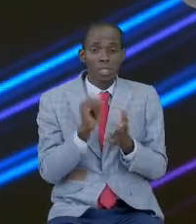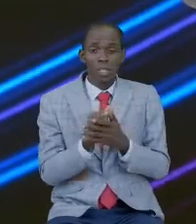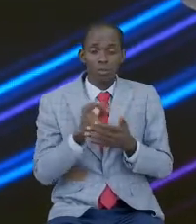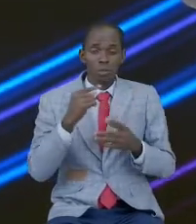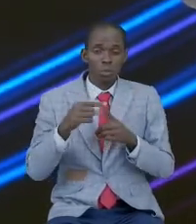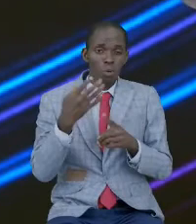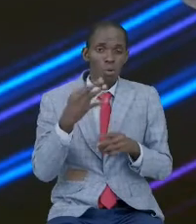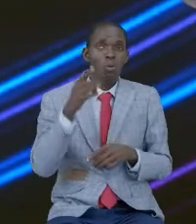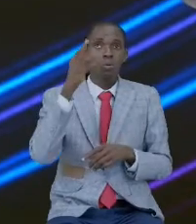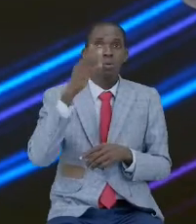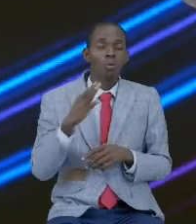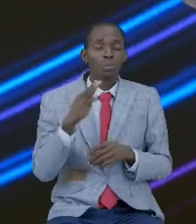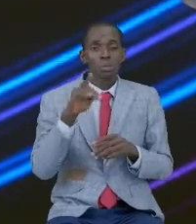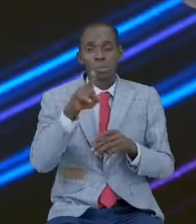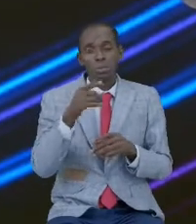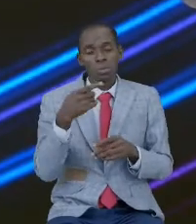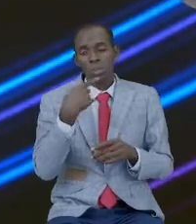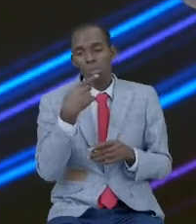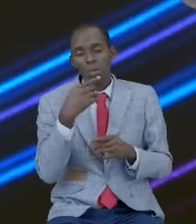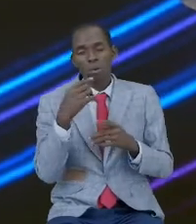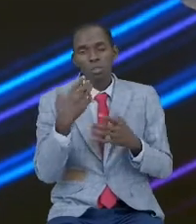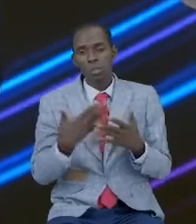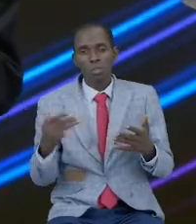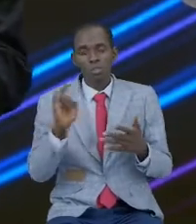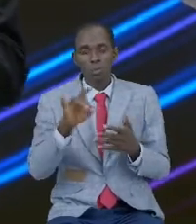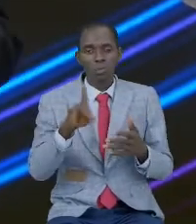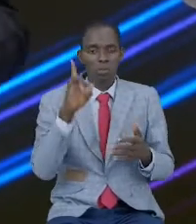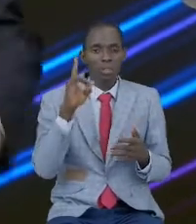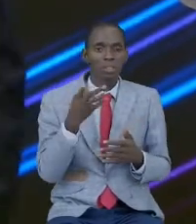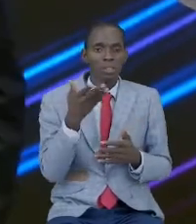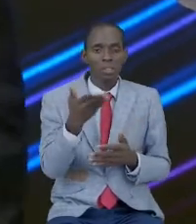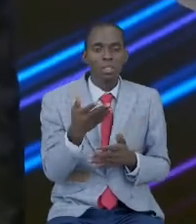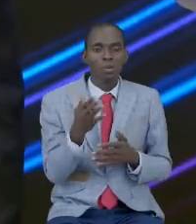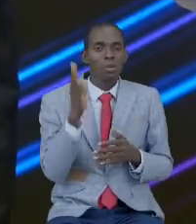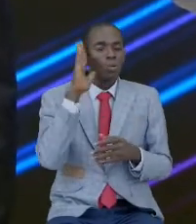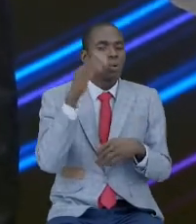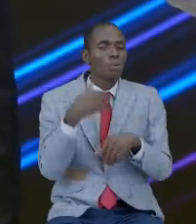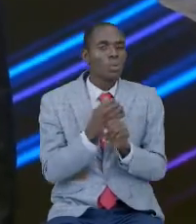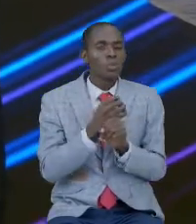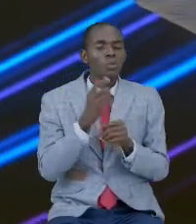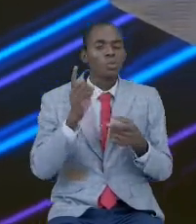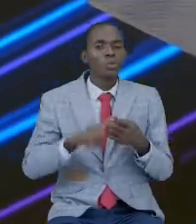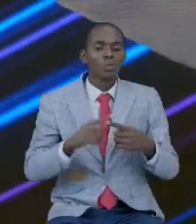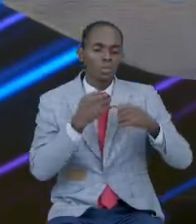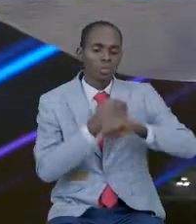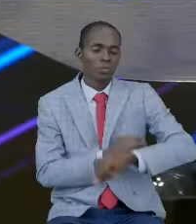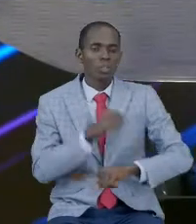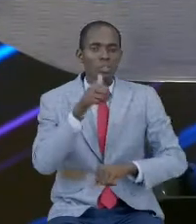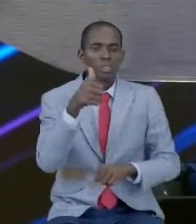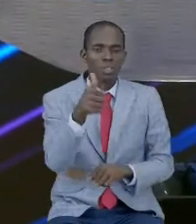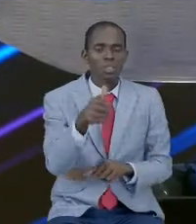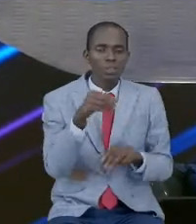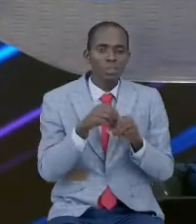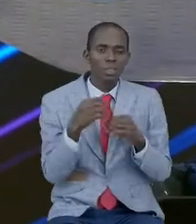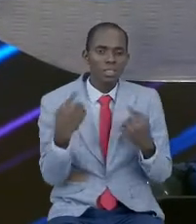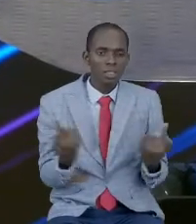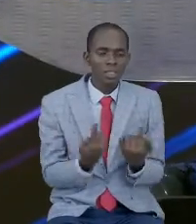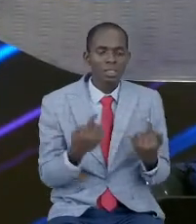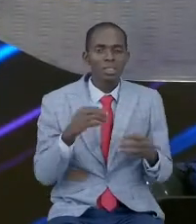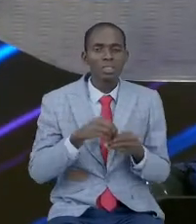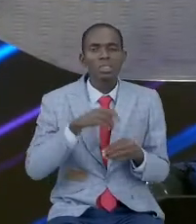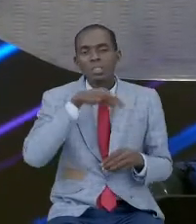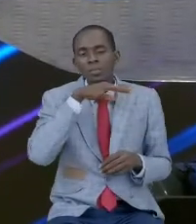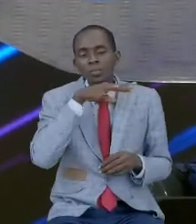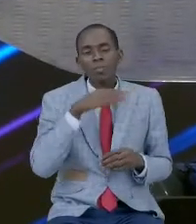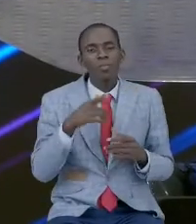make you justify sin, if they make you justify doing evil, you're not using the scriptures aright.